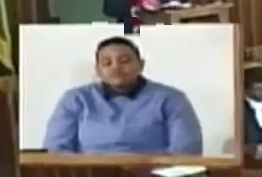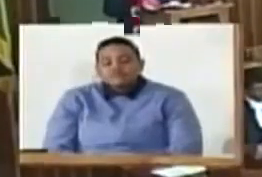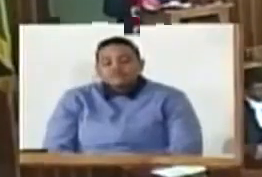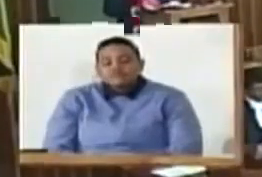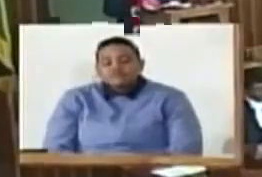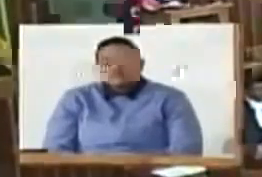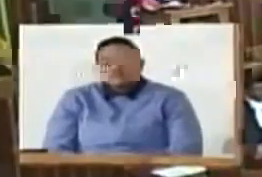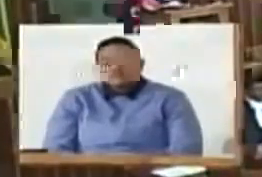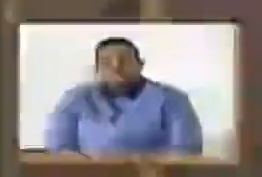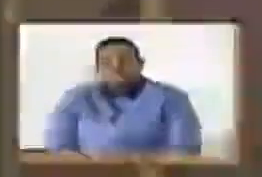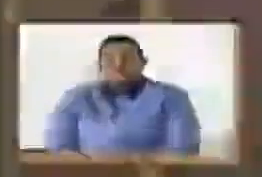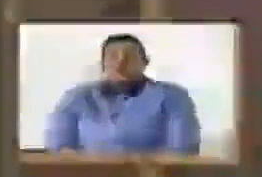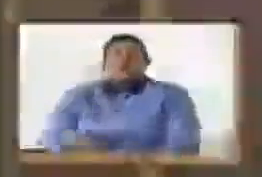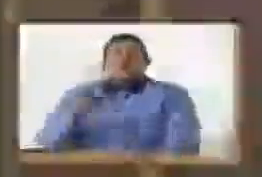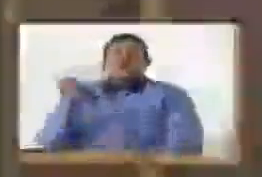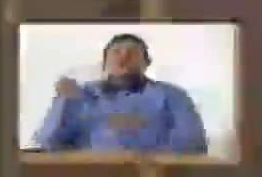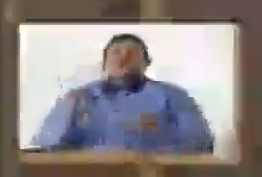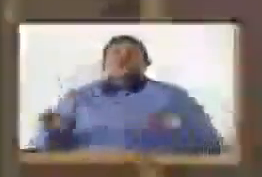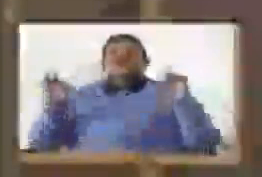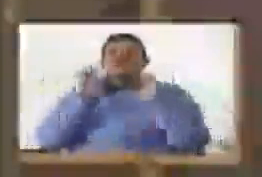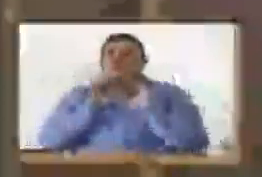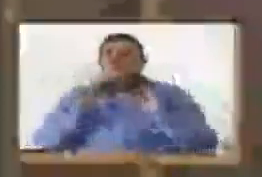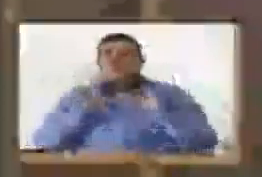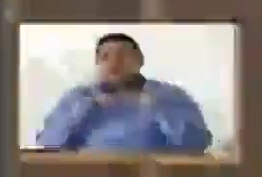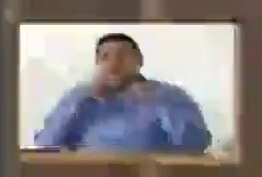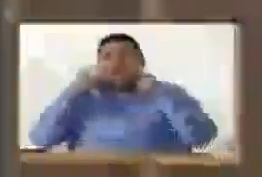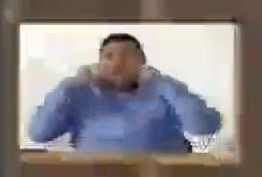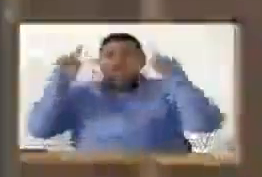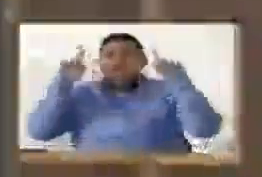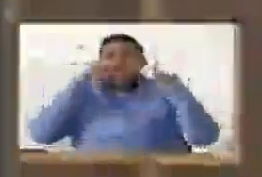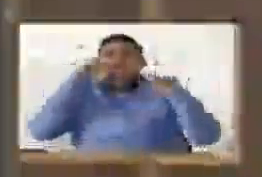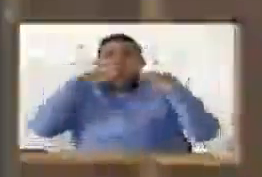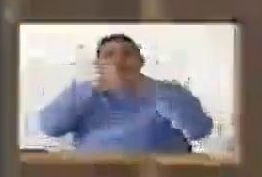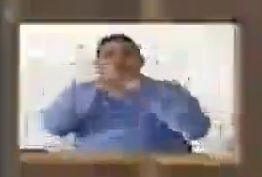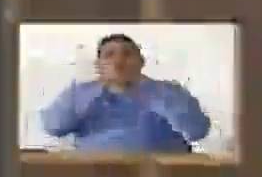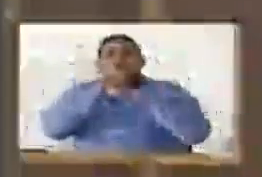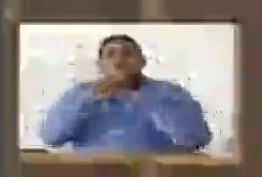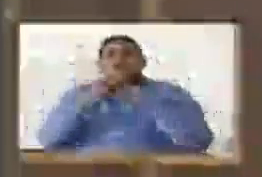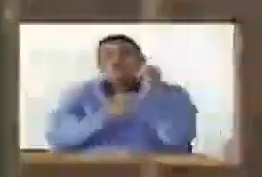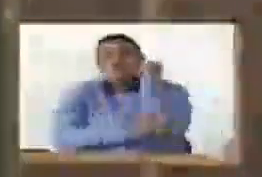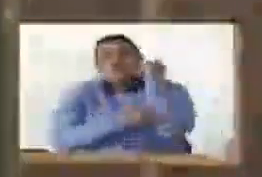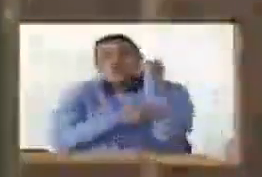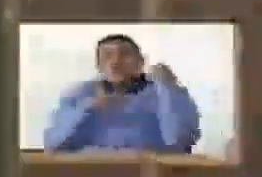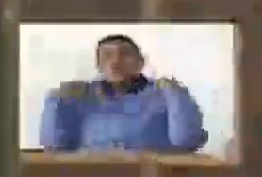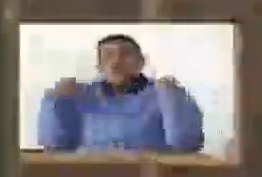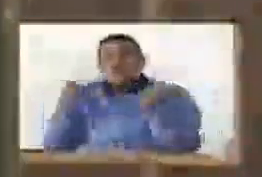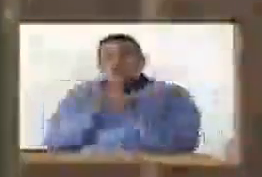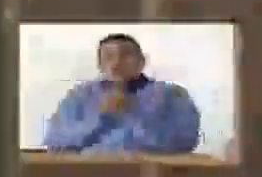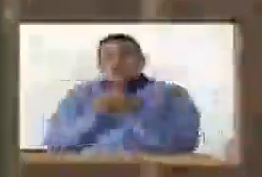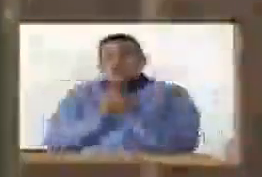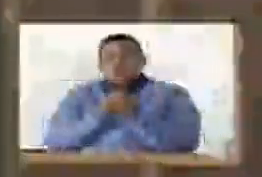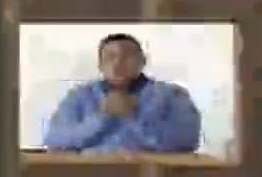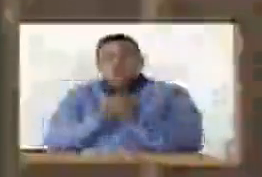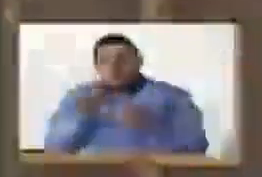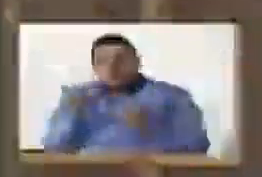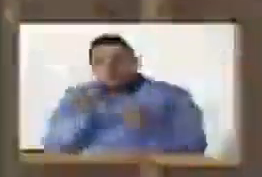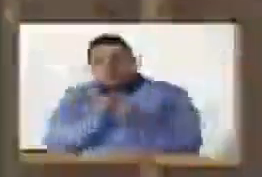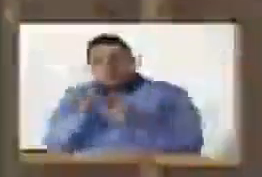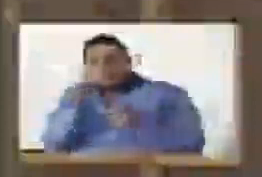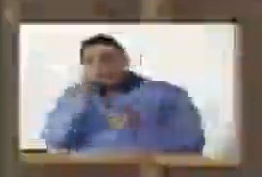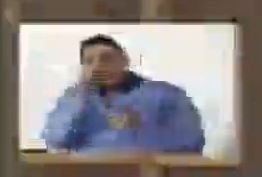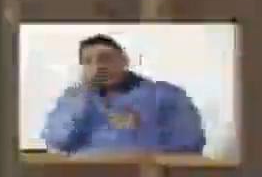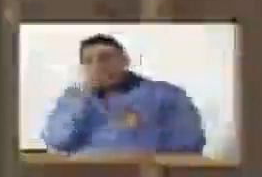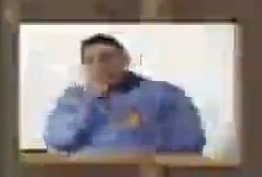Another significant achievement saw access to National Health Fund drugs at private pharmacies without